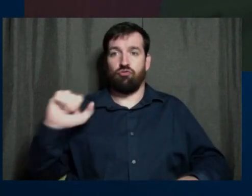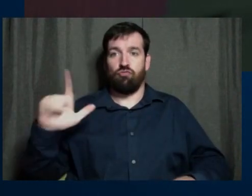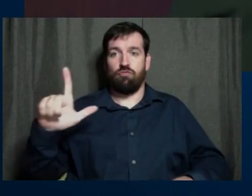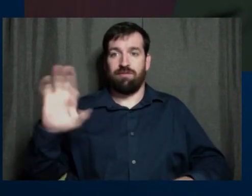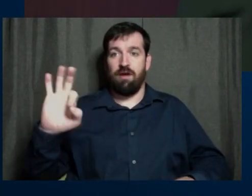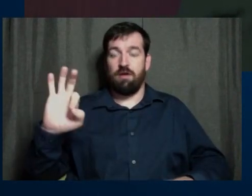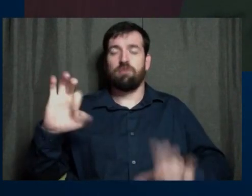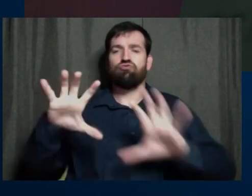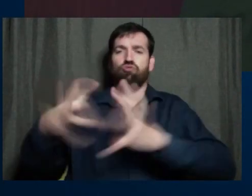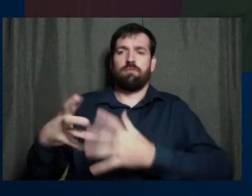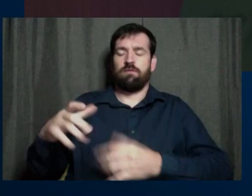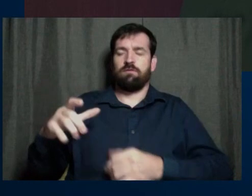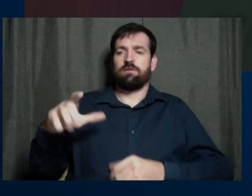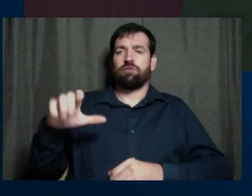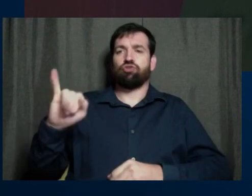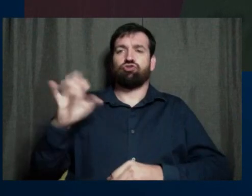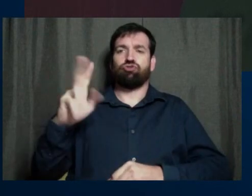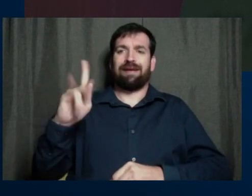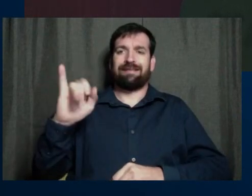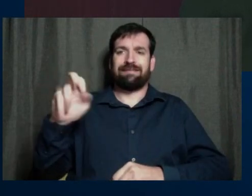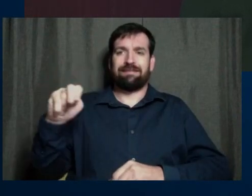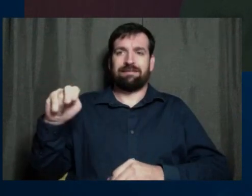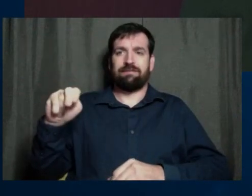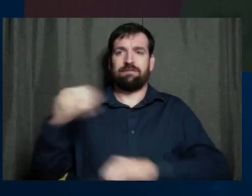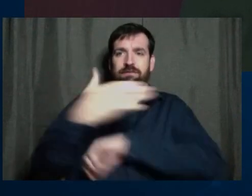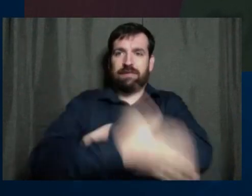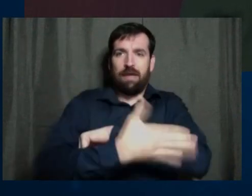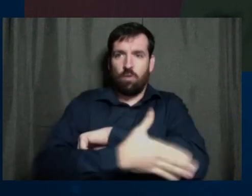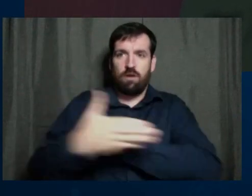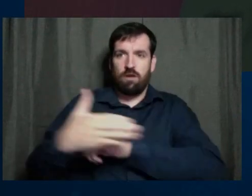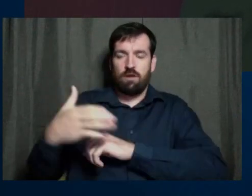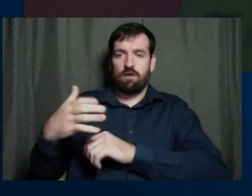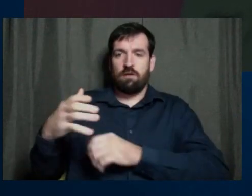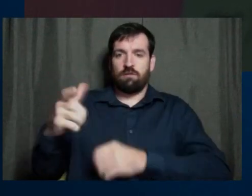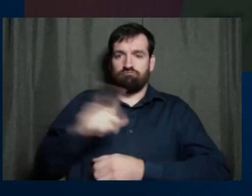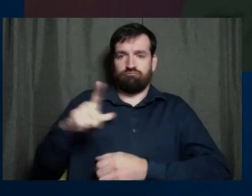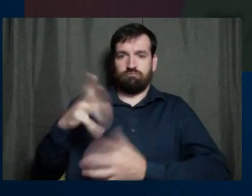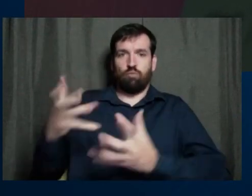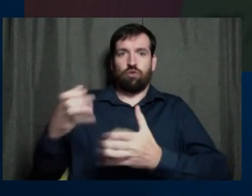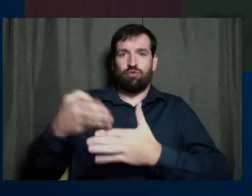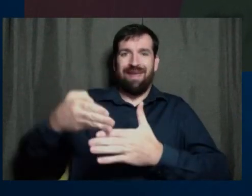County legislators want to end the county's mask mandate early, citing